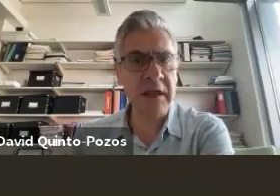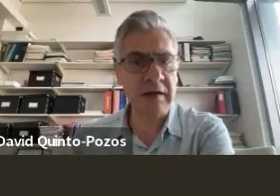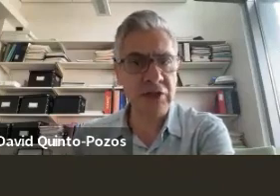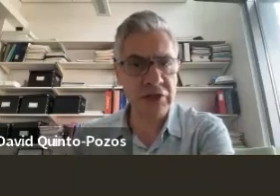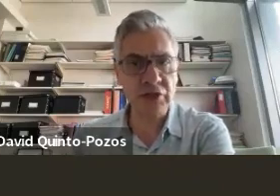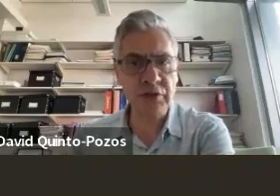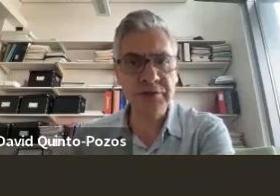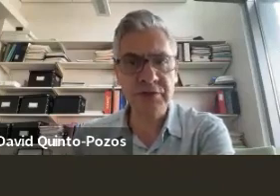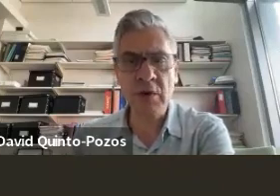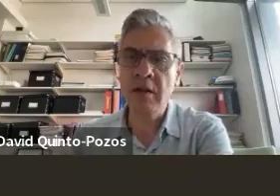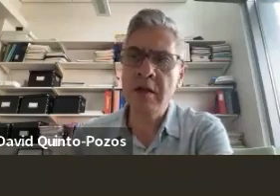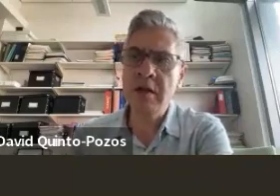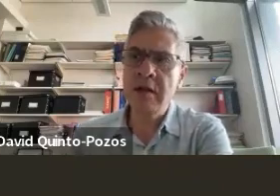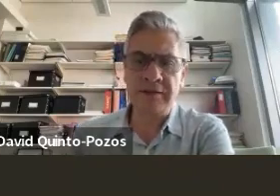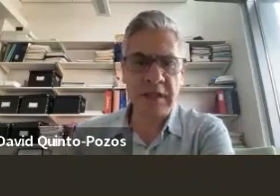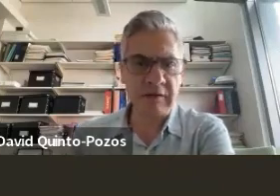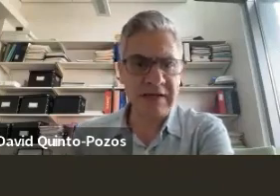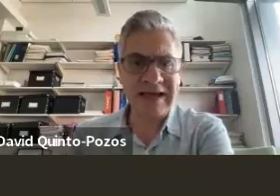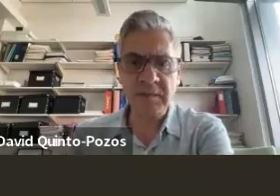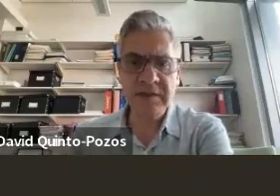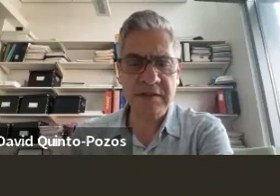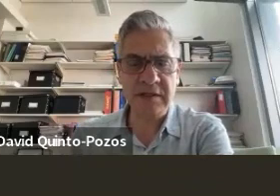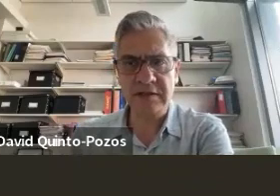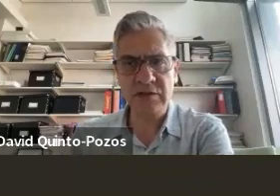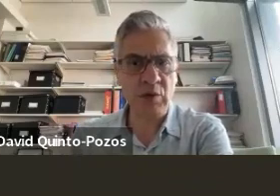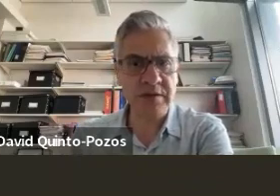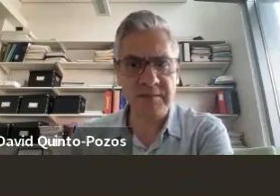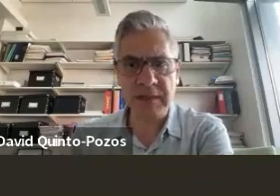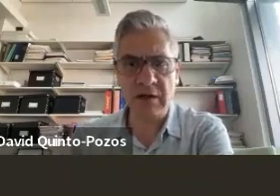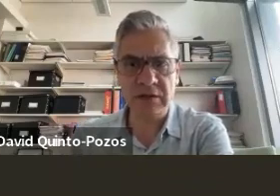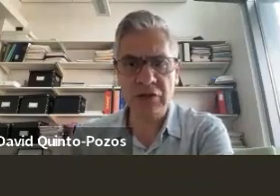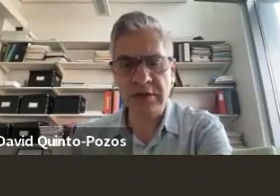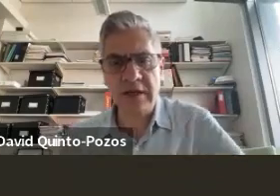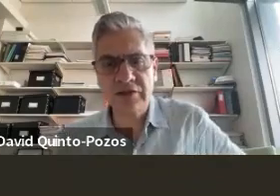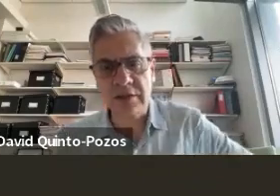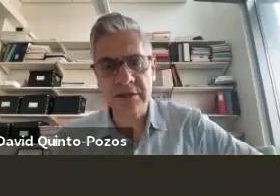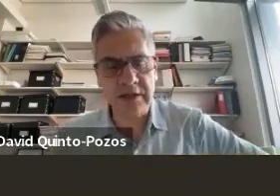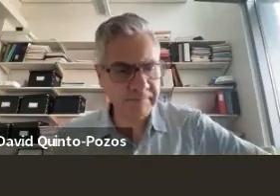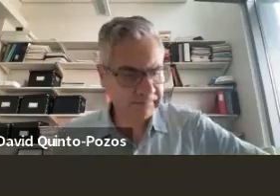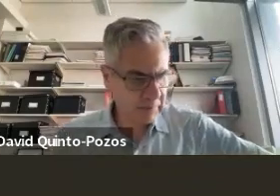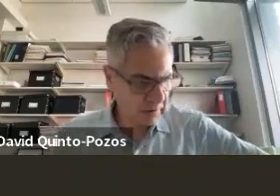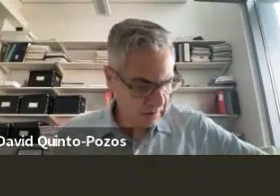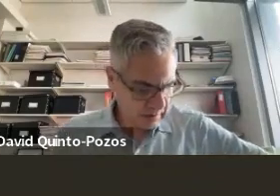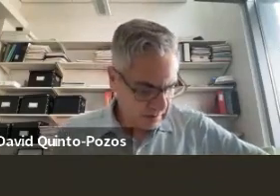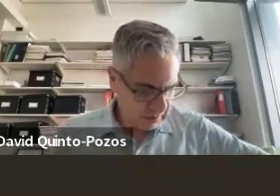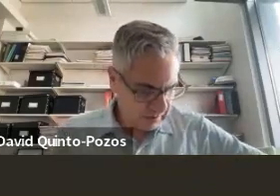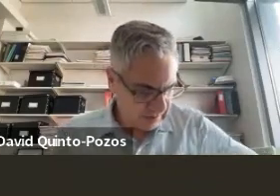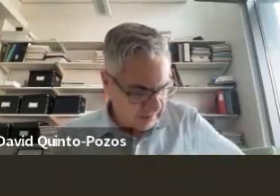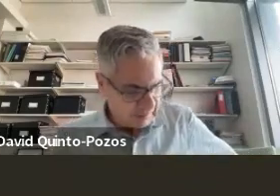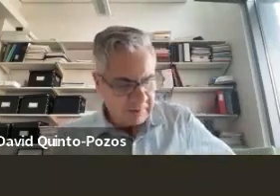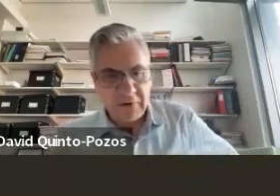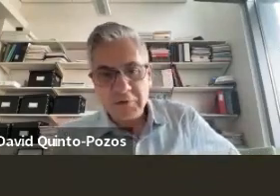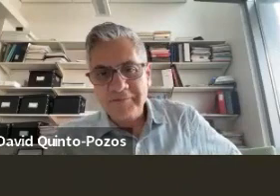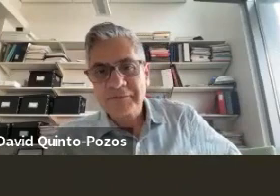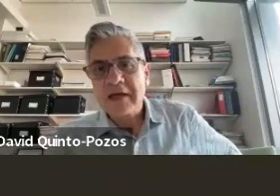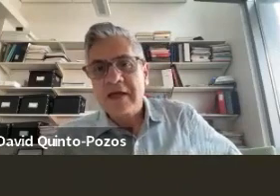there's a lot of gesture use as well. There's a lot of enactment. And so I work on something called constructed action in sign. Apologies, that's